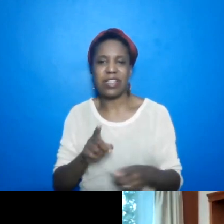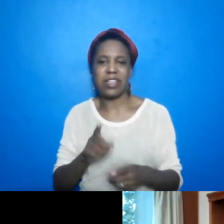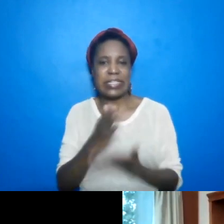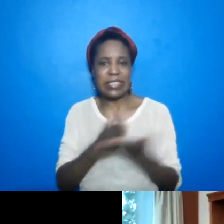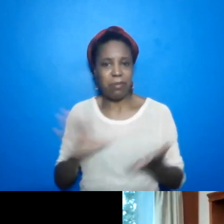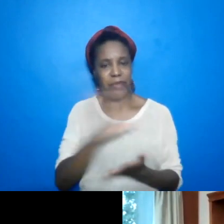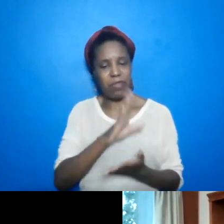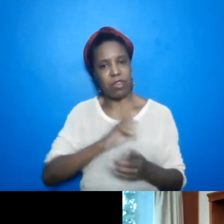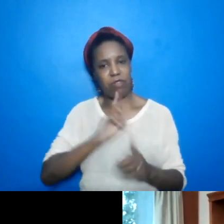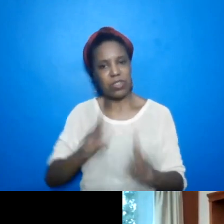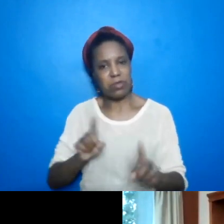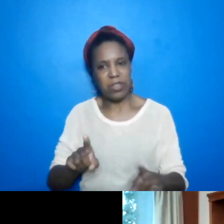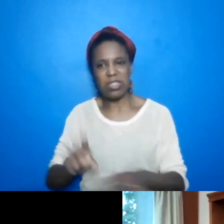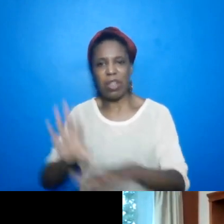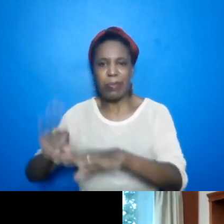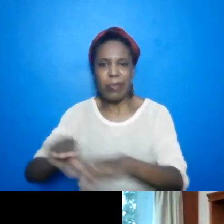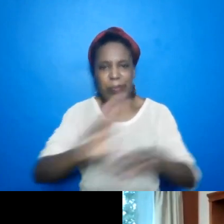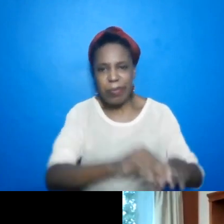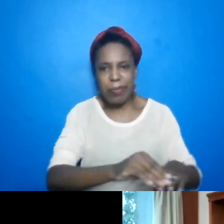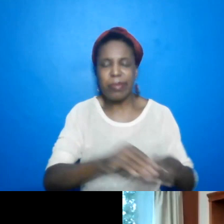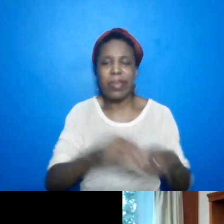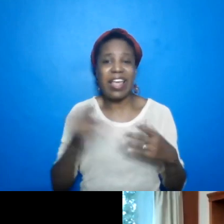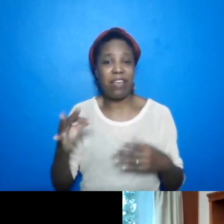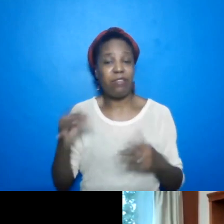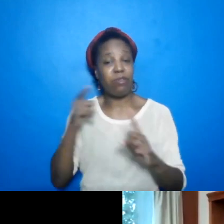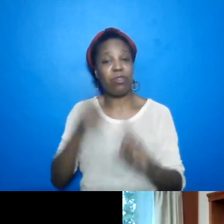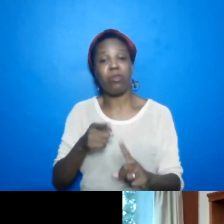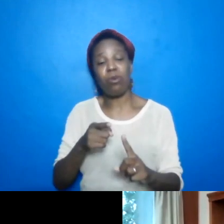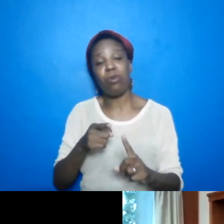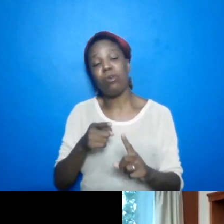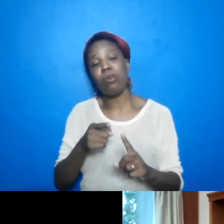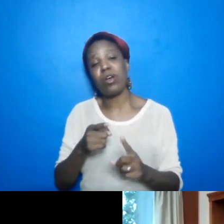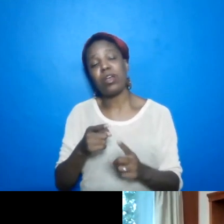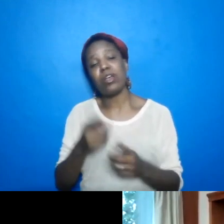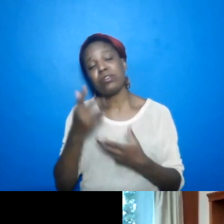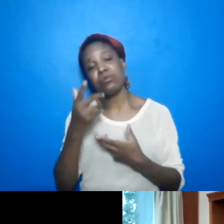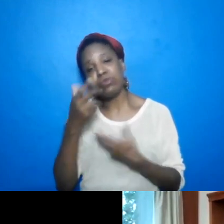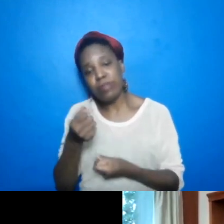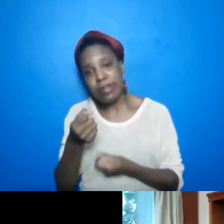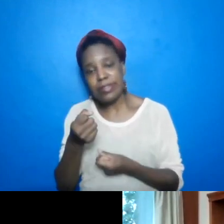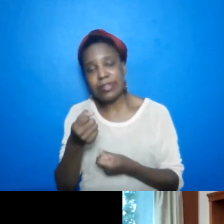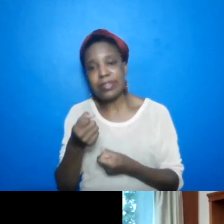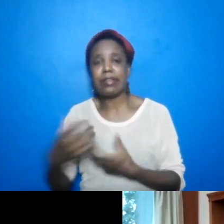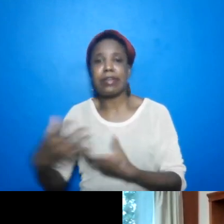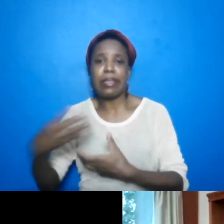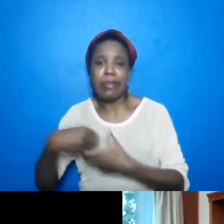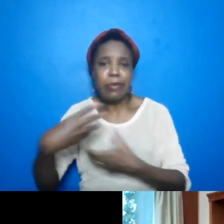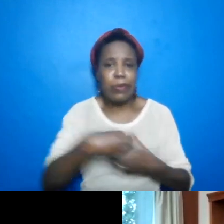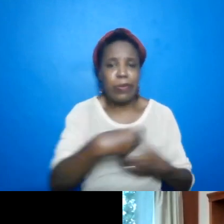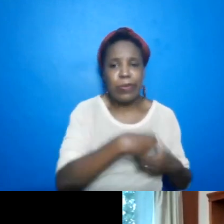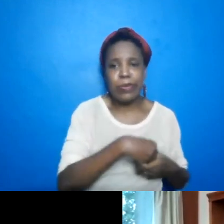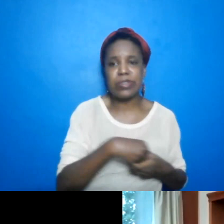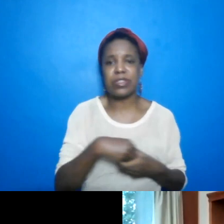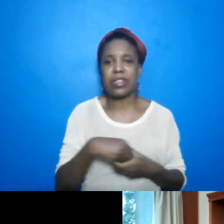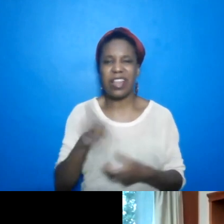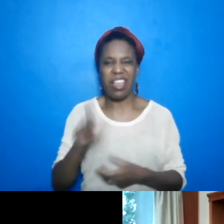to create spaces of integrity and trust and inclusion, then they have to recognize that their natural way